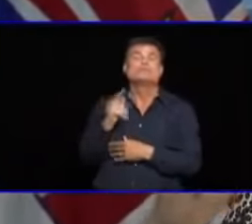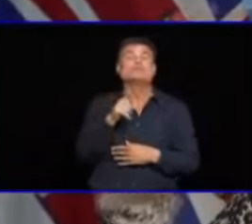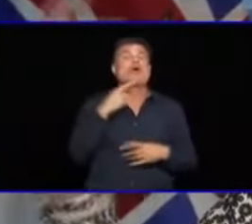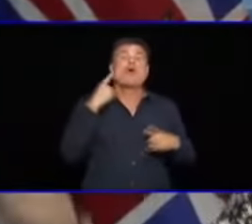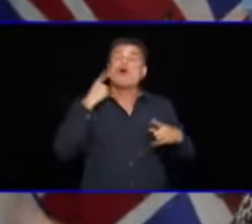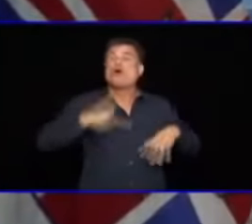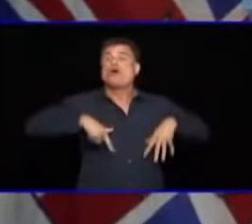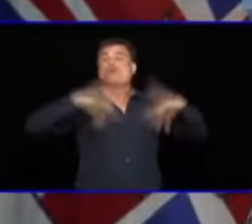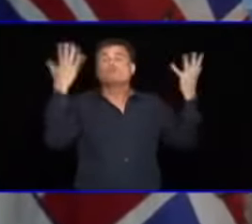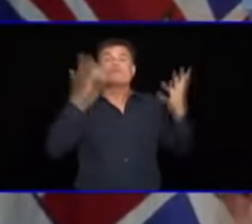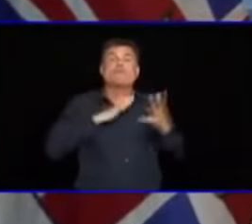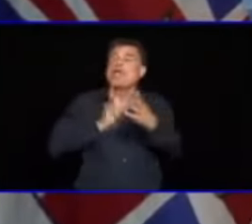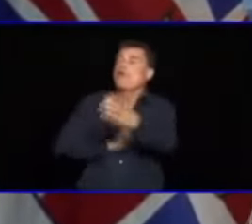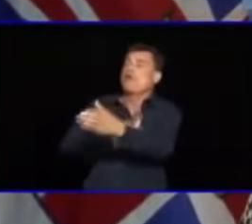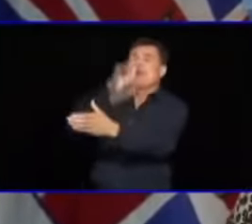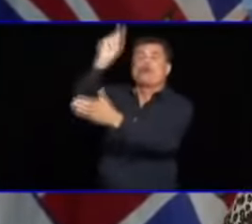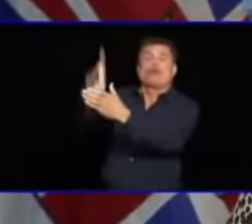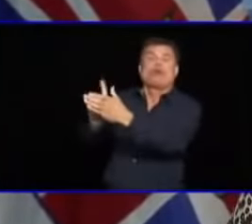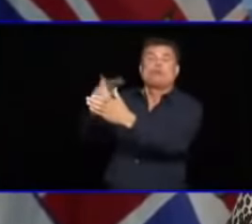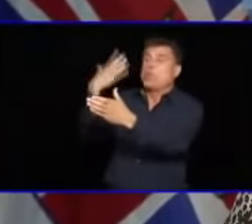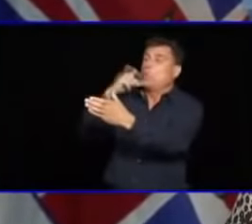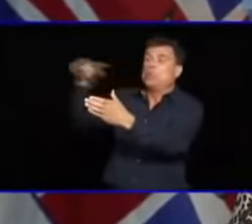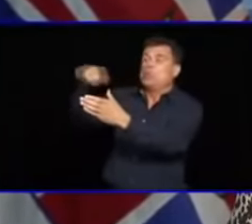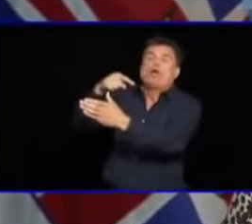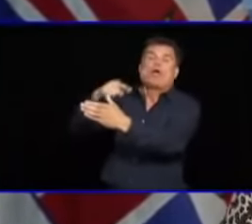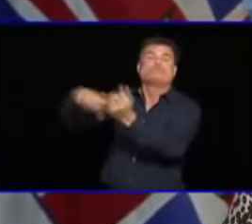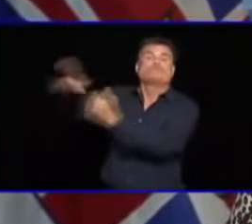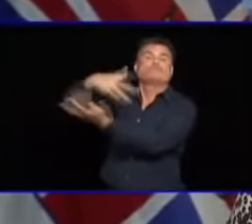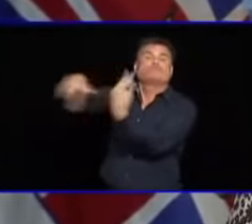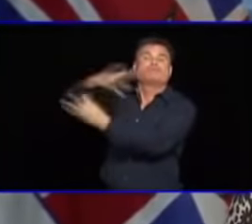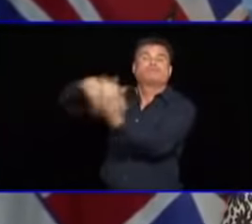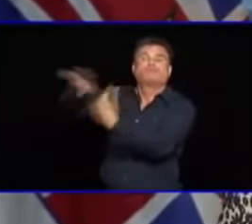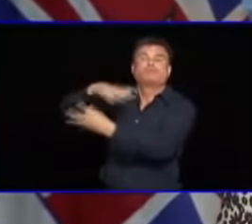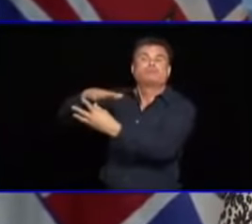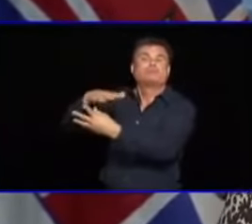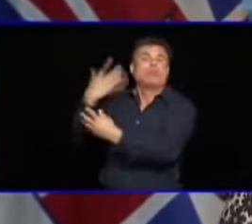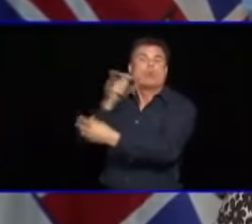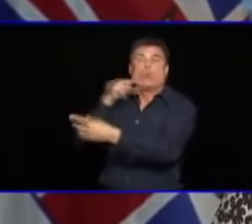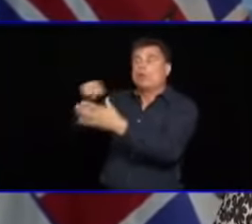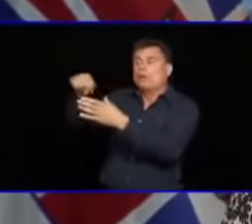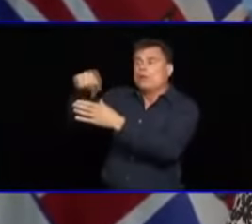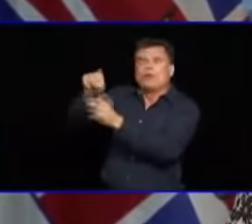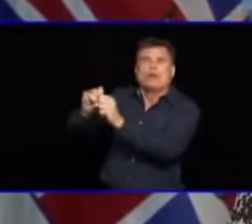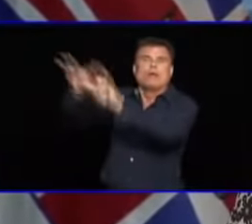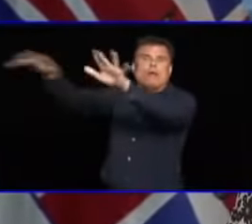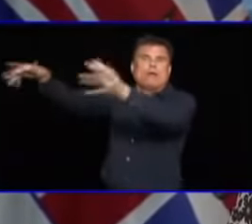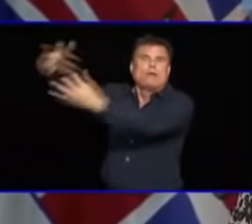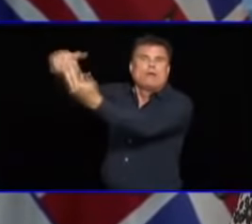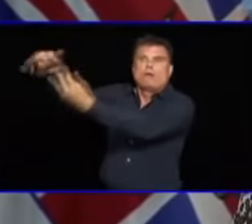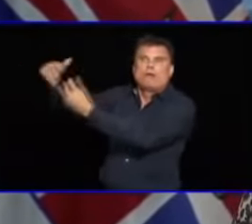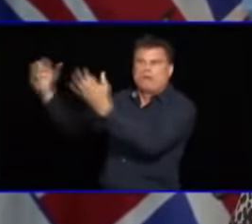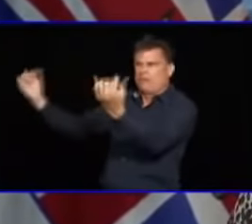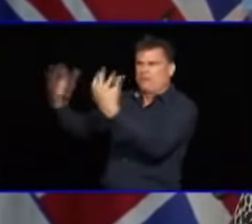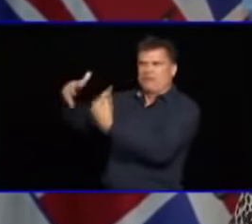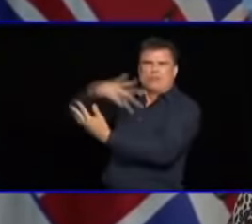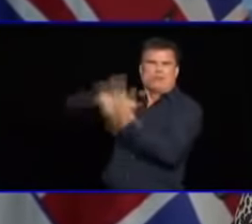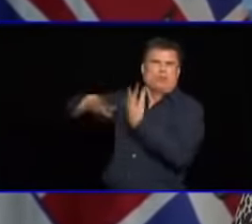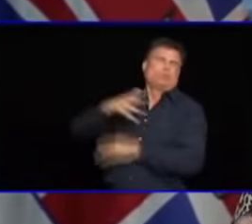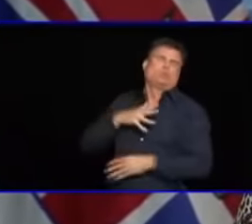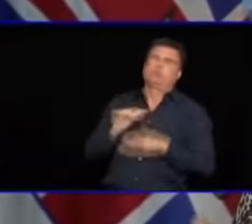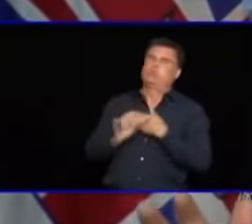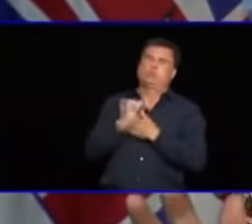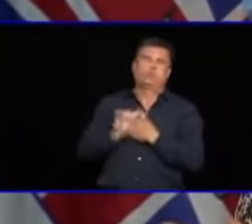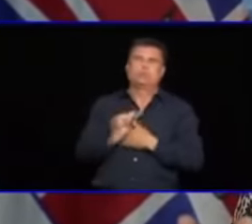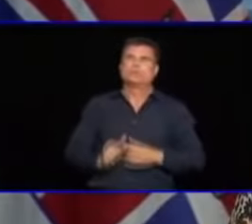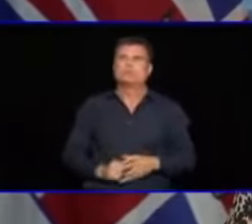contact with, and that risk goes up really quickly. So yes, we do need to have that social interaction, but as we're